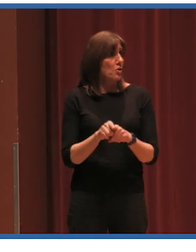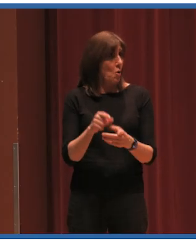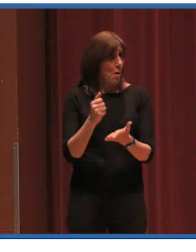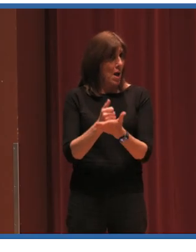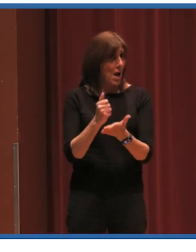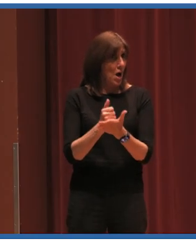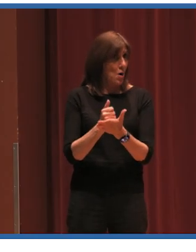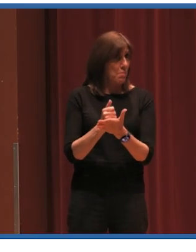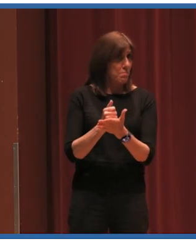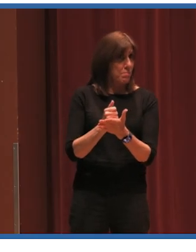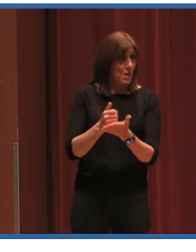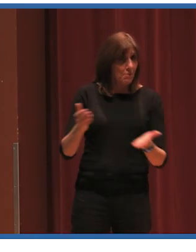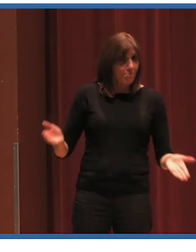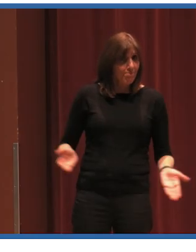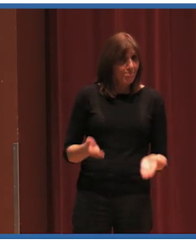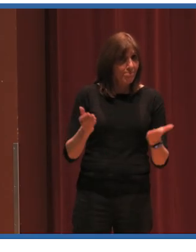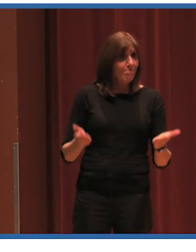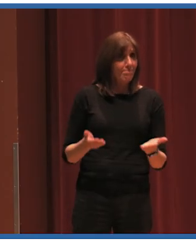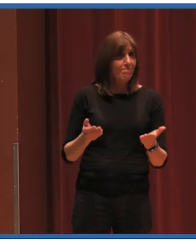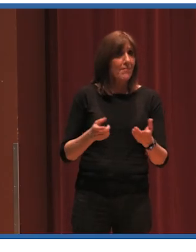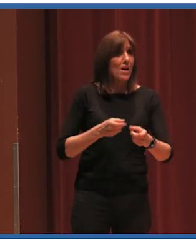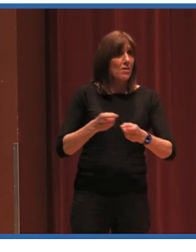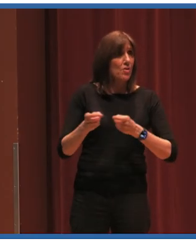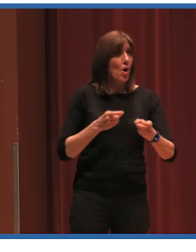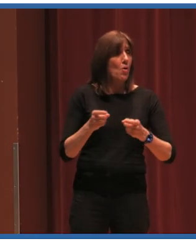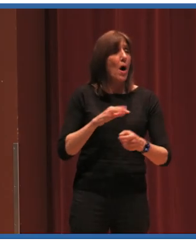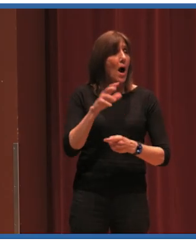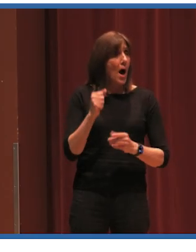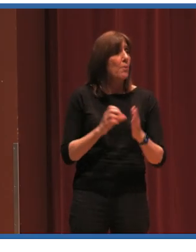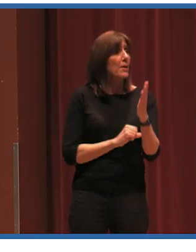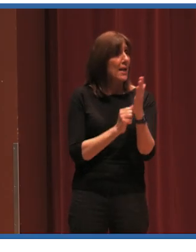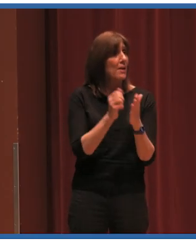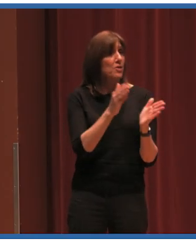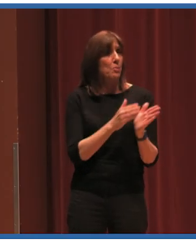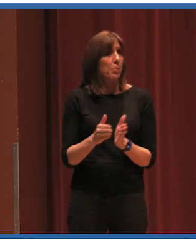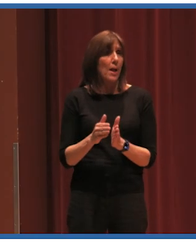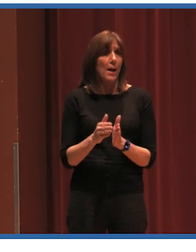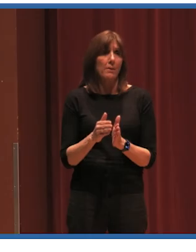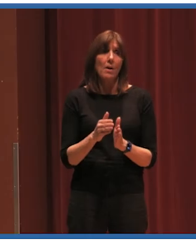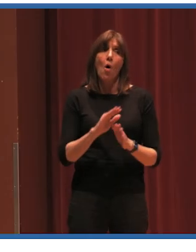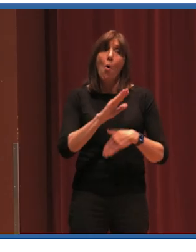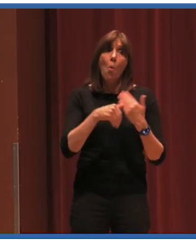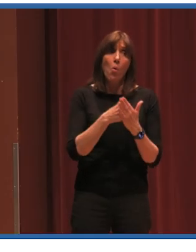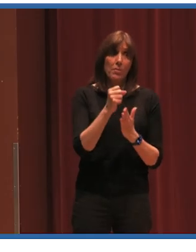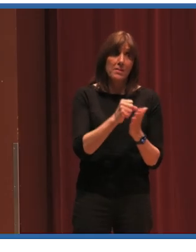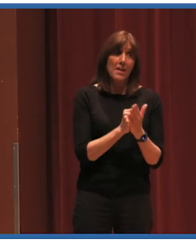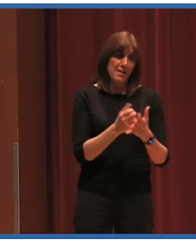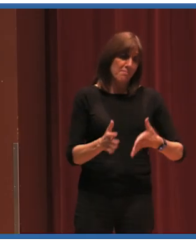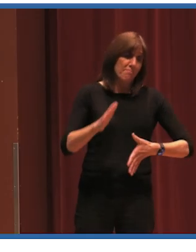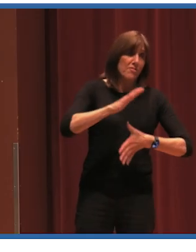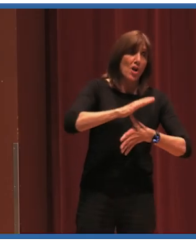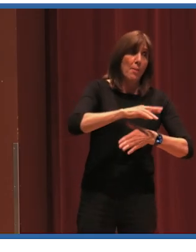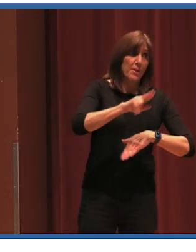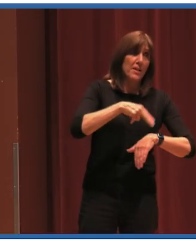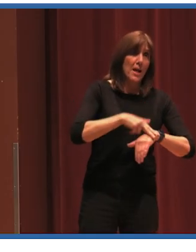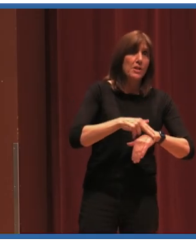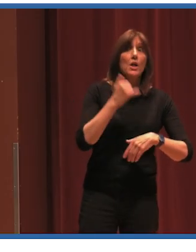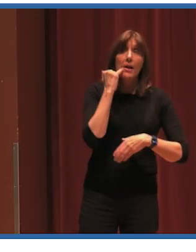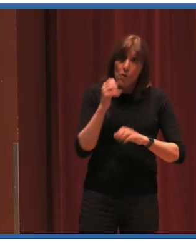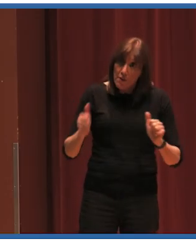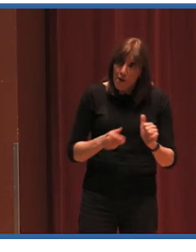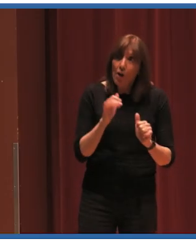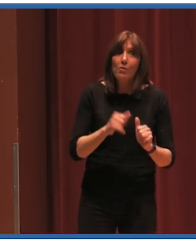Iowa Cancer Plan, which is one of the best in the nation. It's one of the envy of all states. And if we just did it,